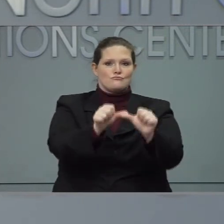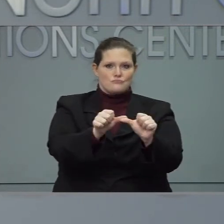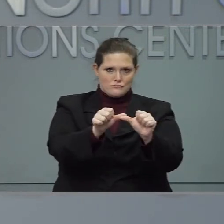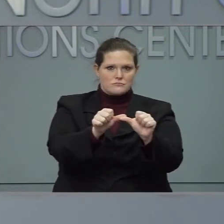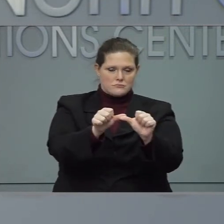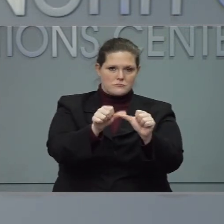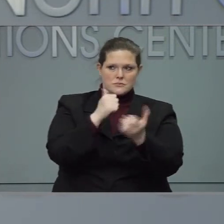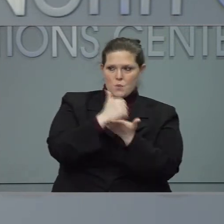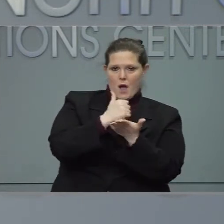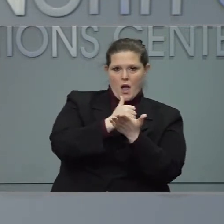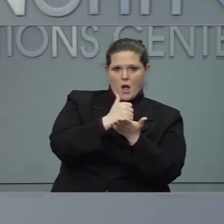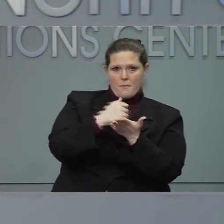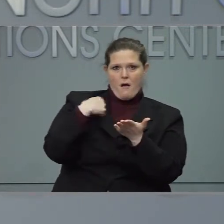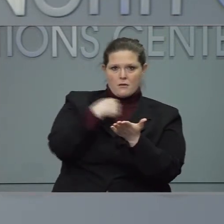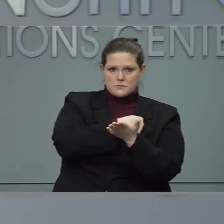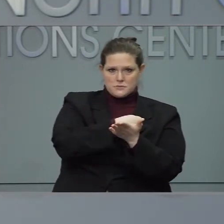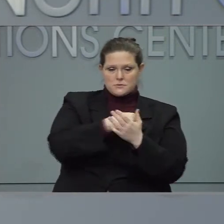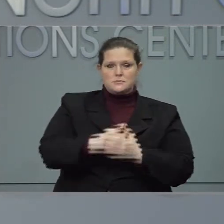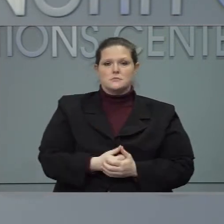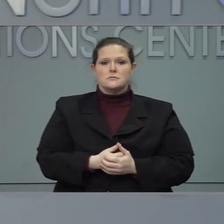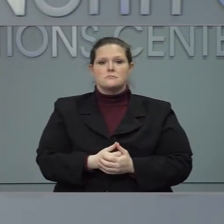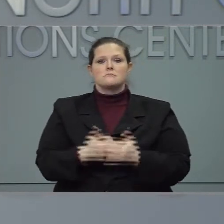to expand Medicaid.